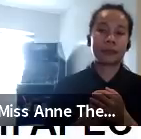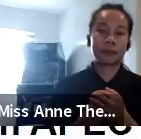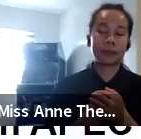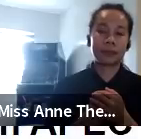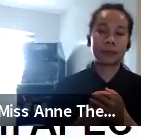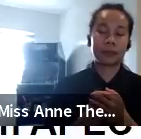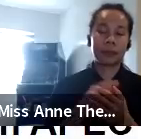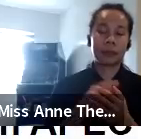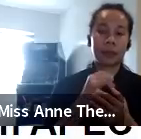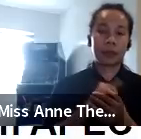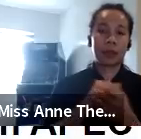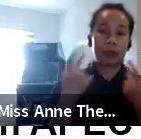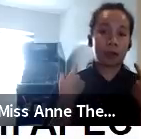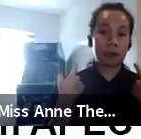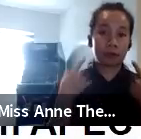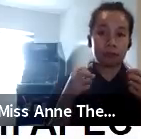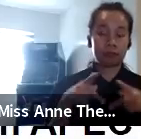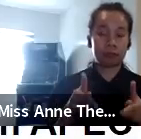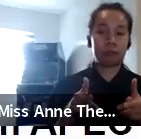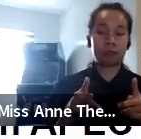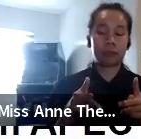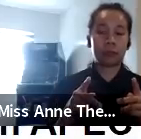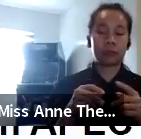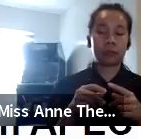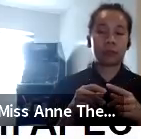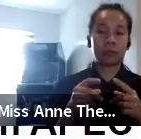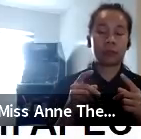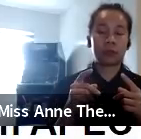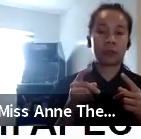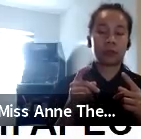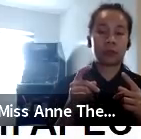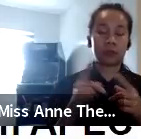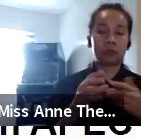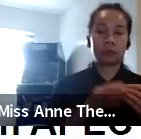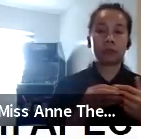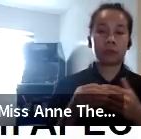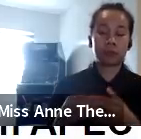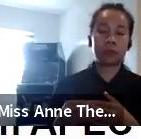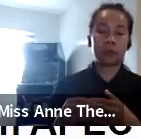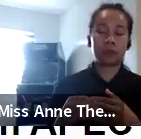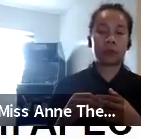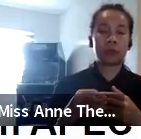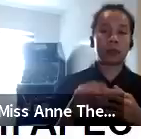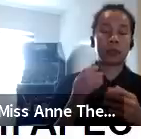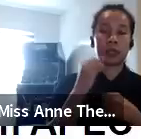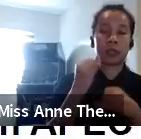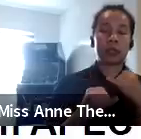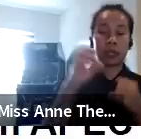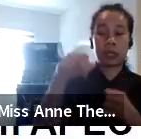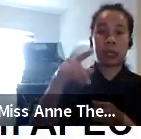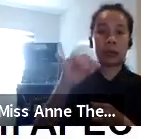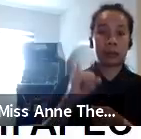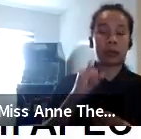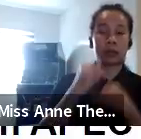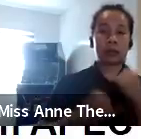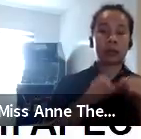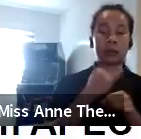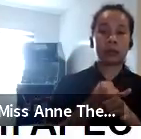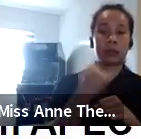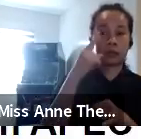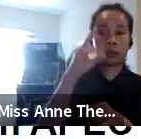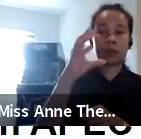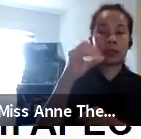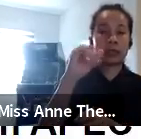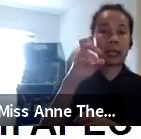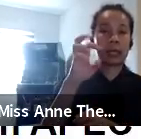I have the opportunity to be a steering committee member of the APEC International Collaborative Learning for Cyber Academy